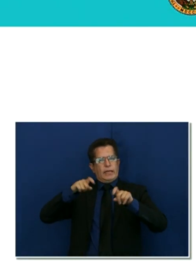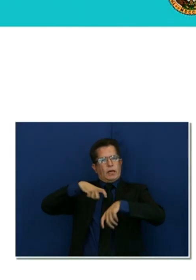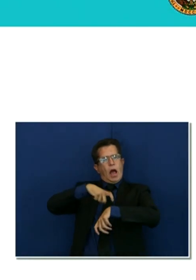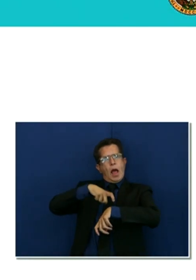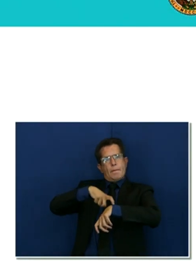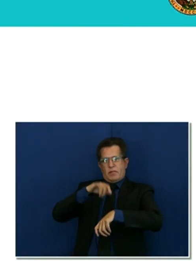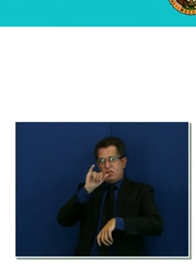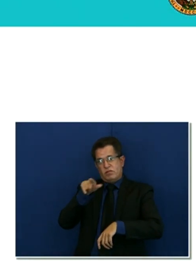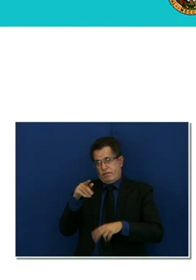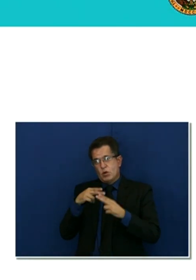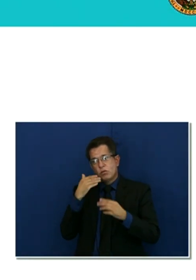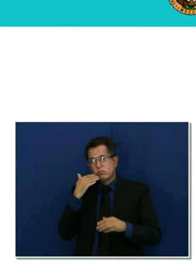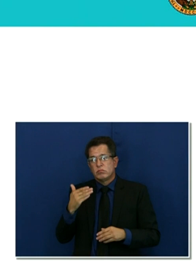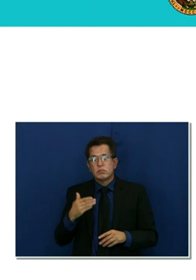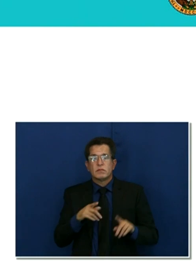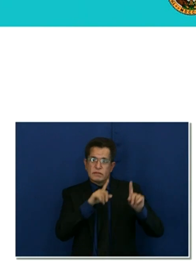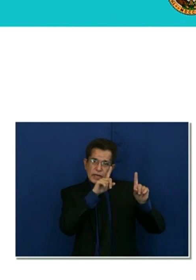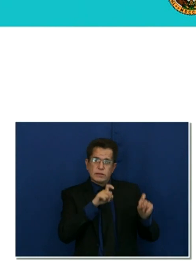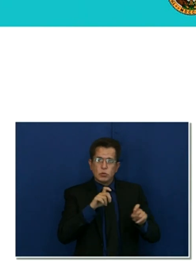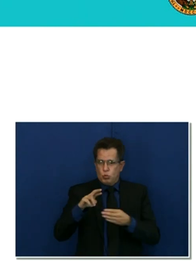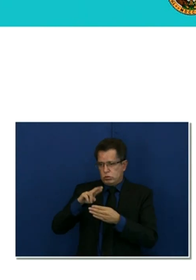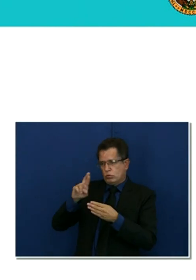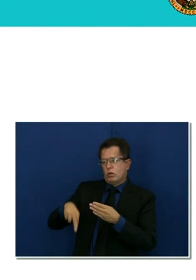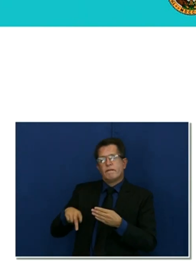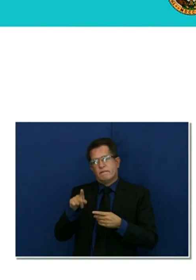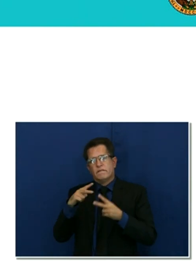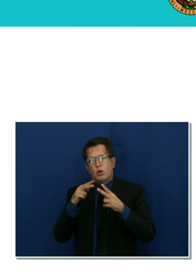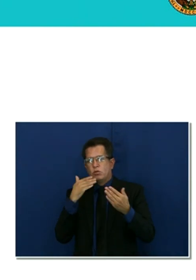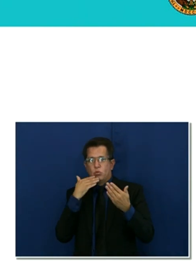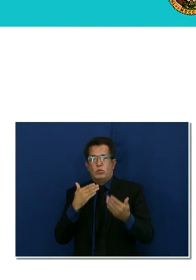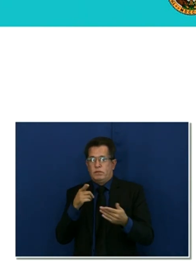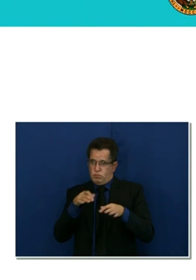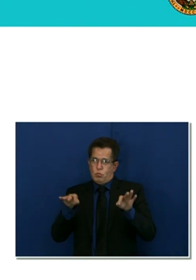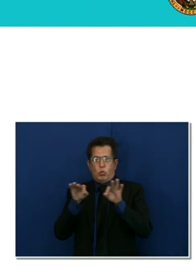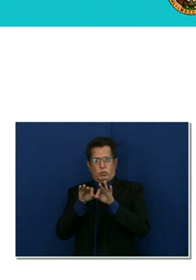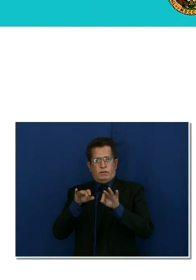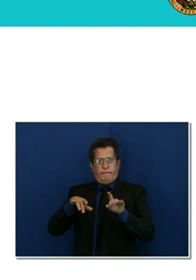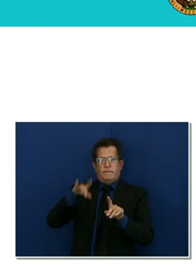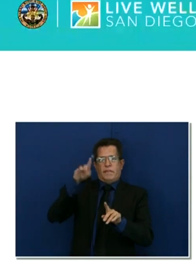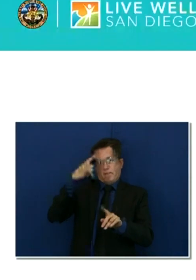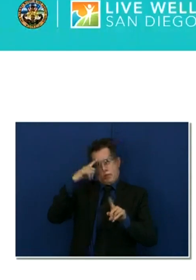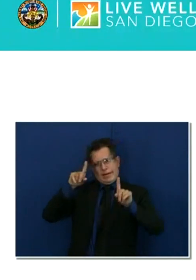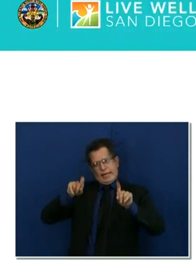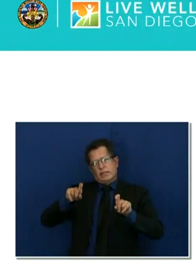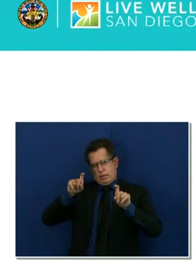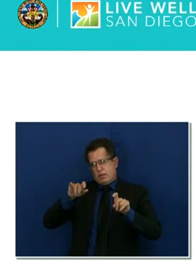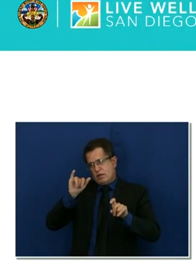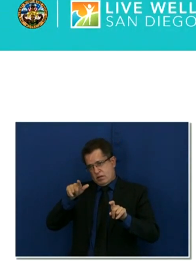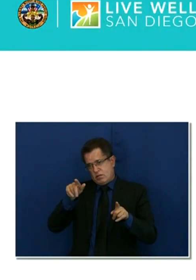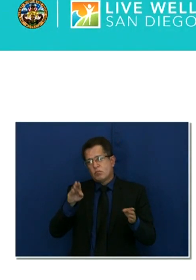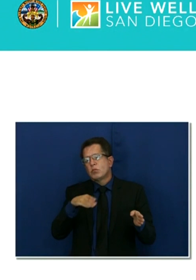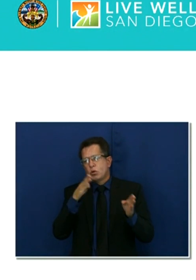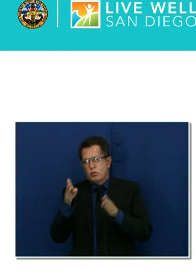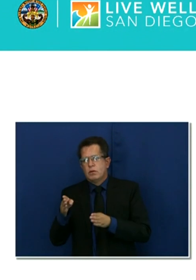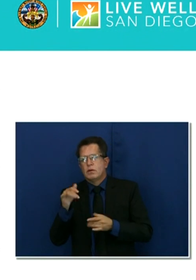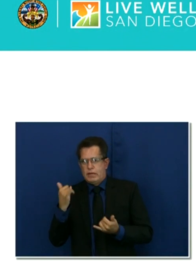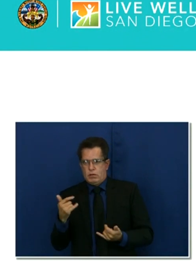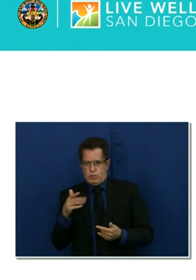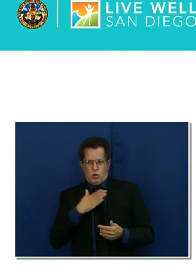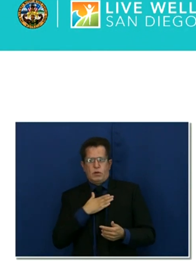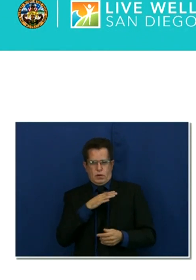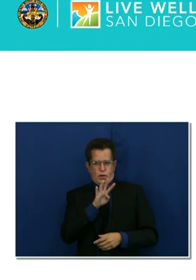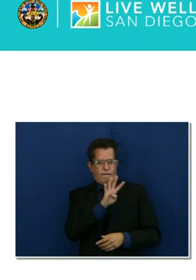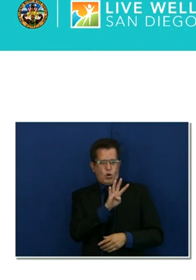times remain very strong. Again, that's an important component of testing. We'll go next to our cases. Yes, there you go,